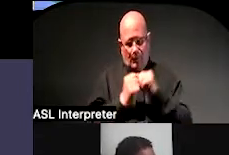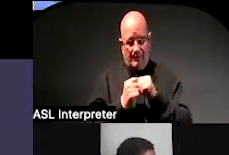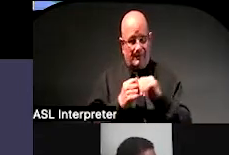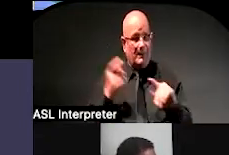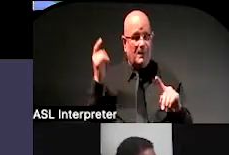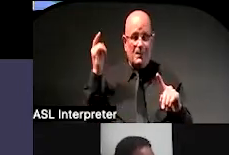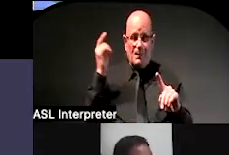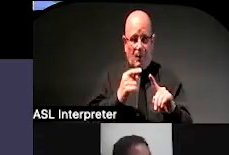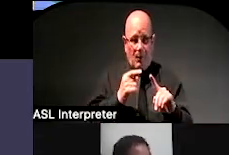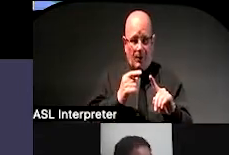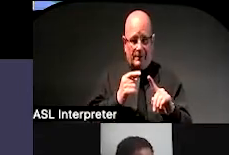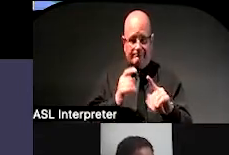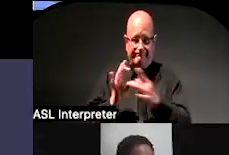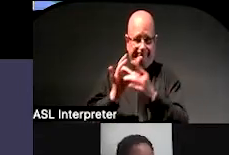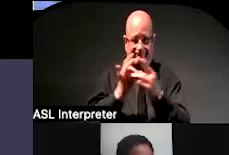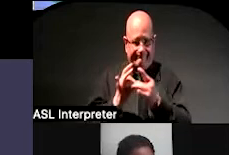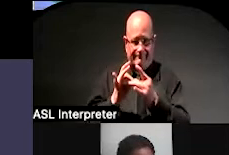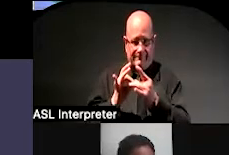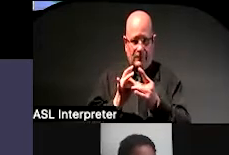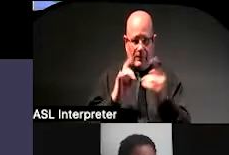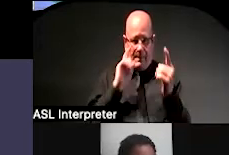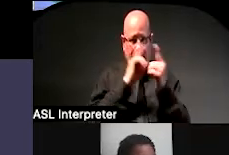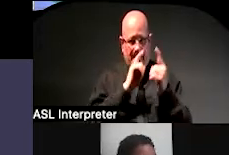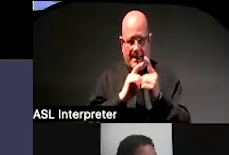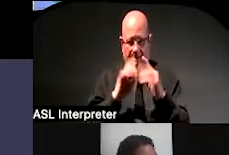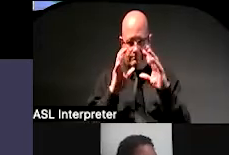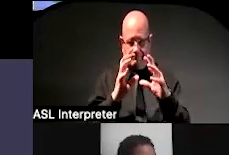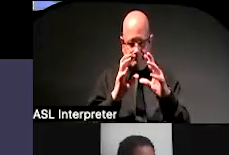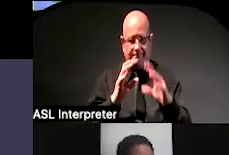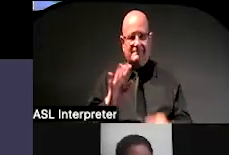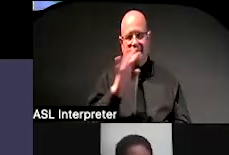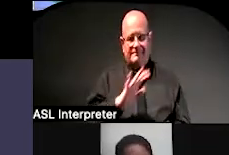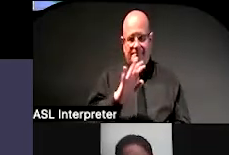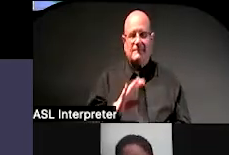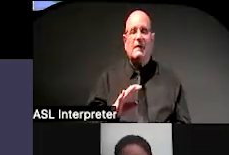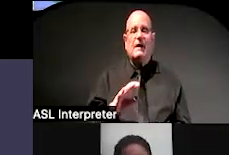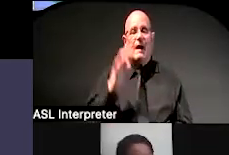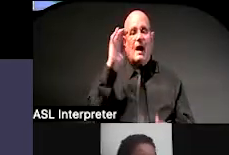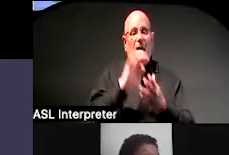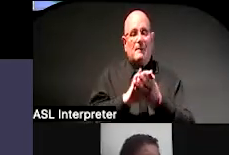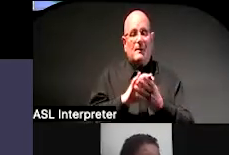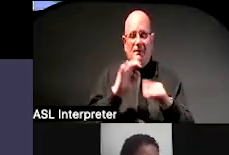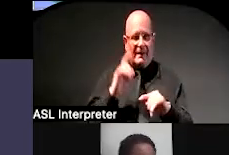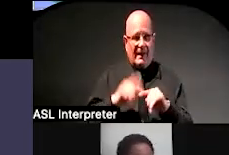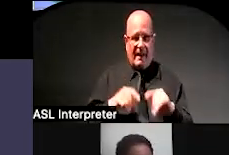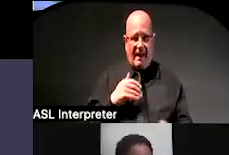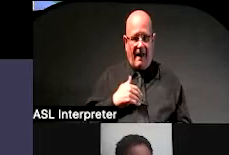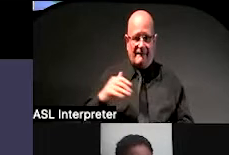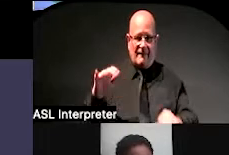the intersectionality would be where they all intersect. And so I believe that we cannot have a